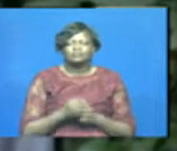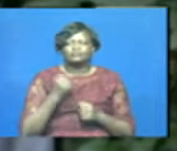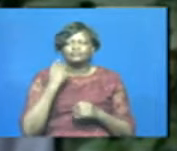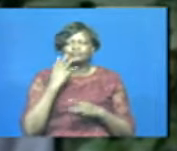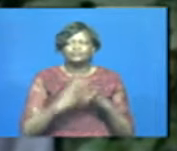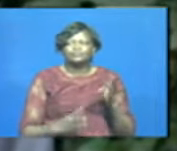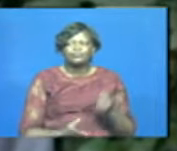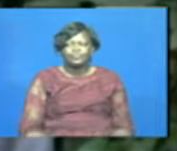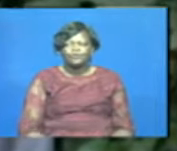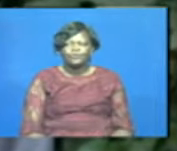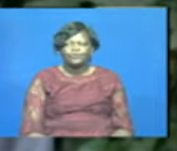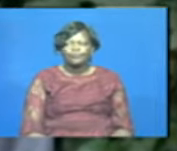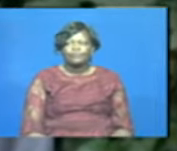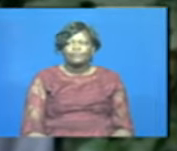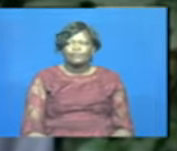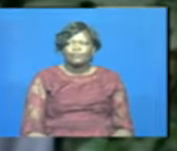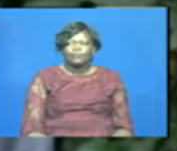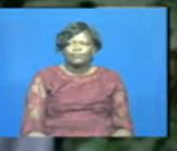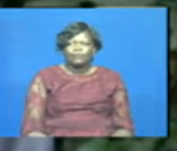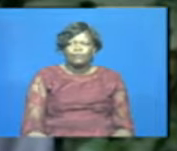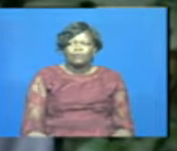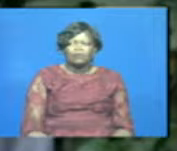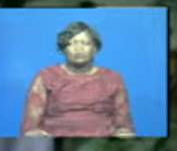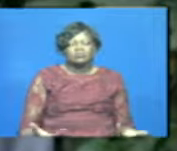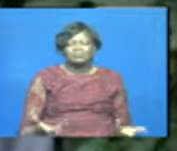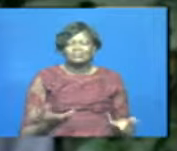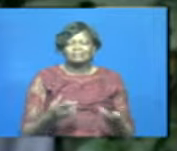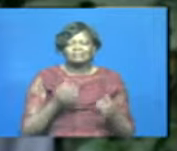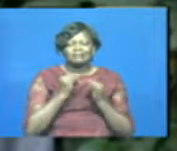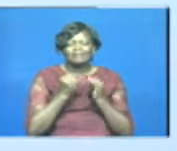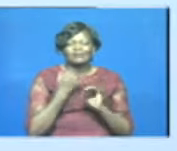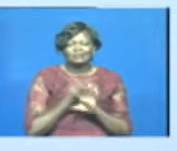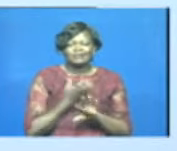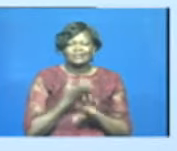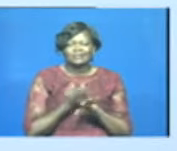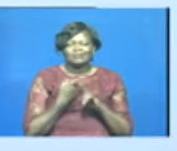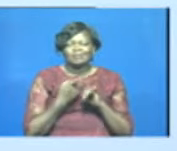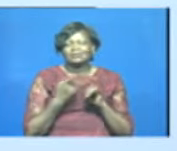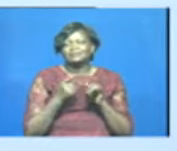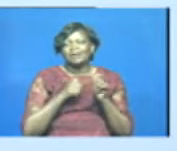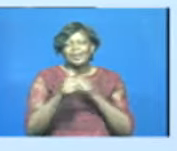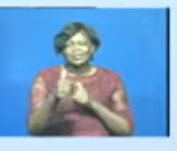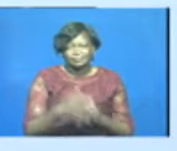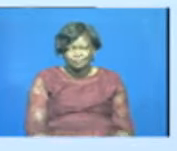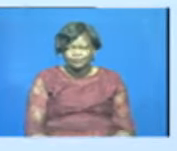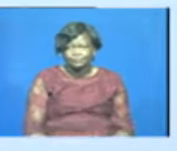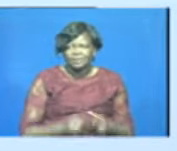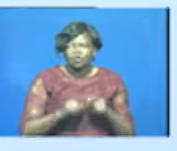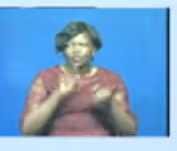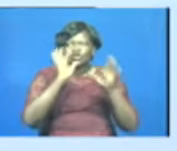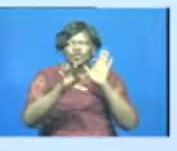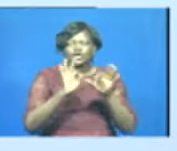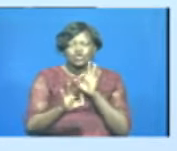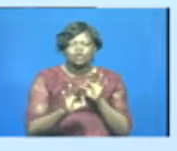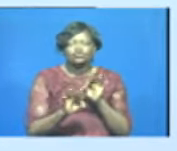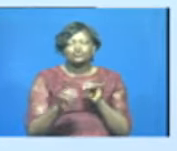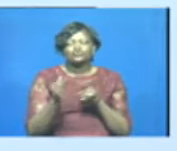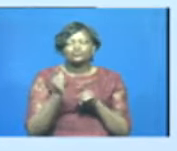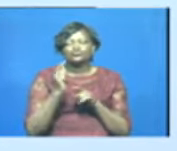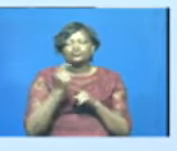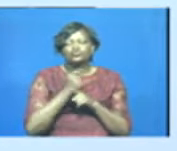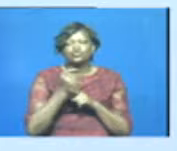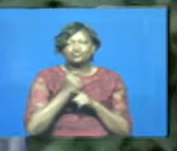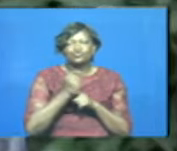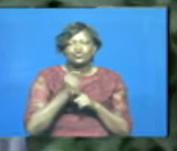interviews, a bit difficult, and I passed. He was then selected to do a course on